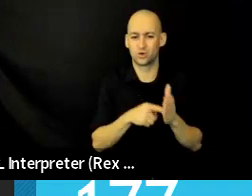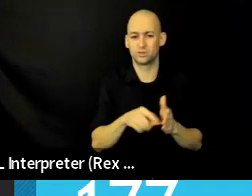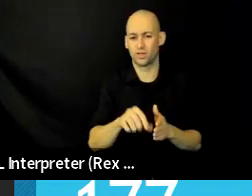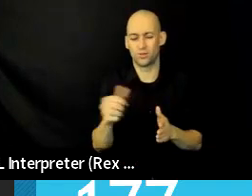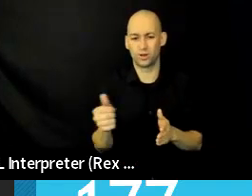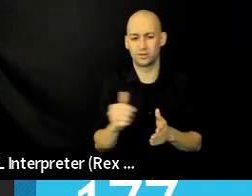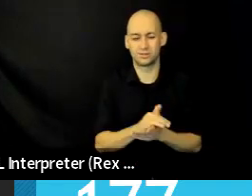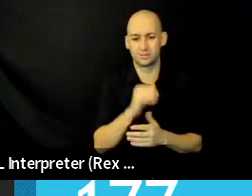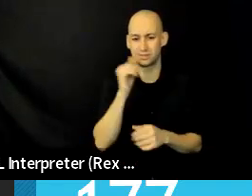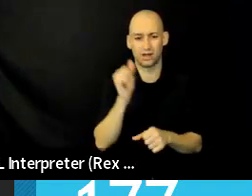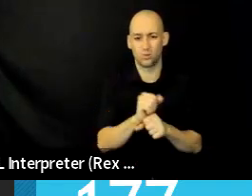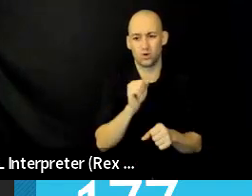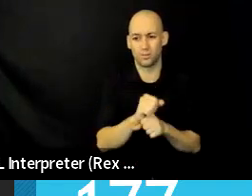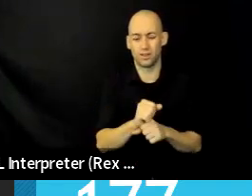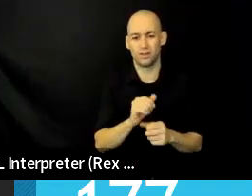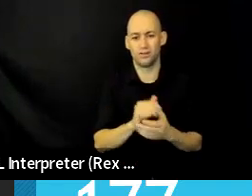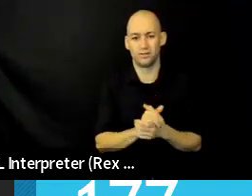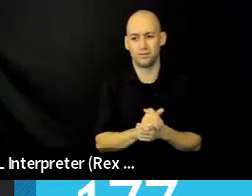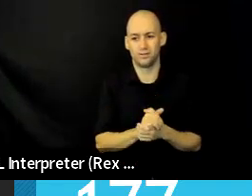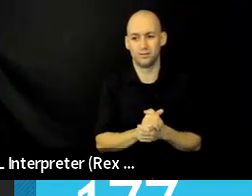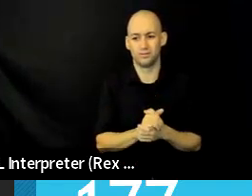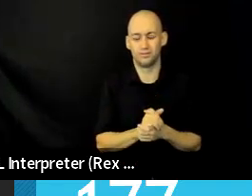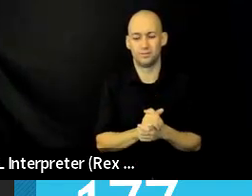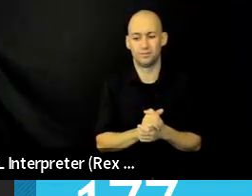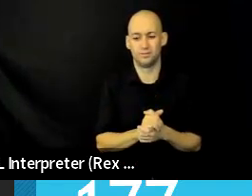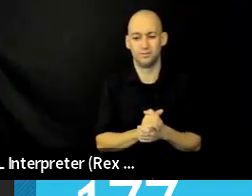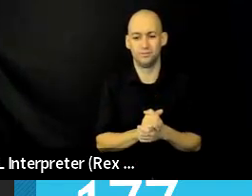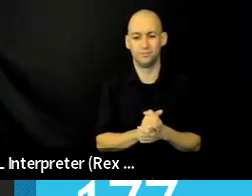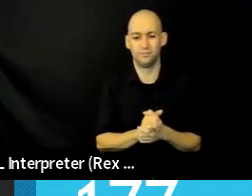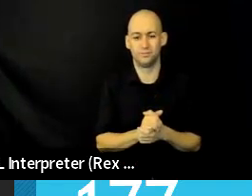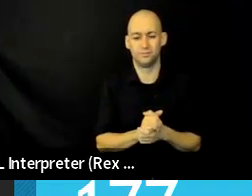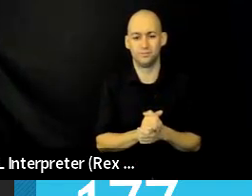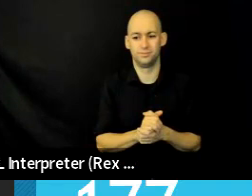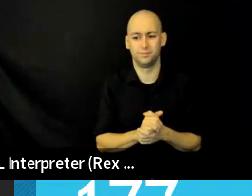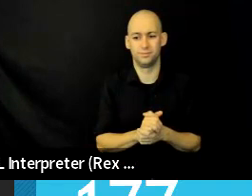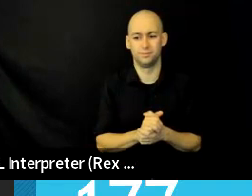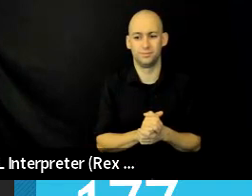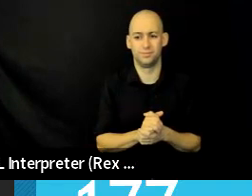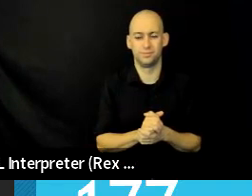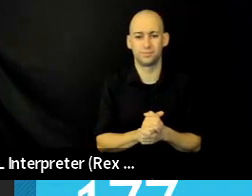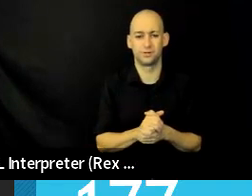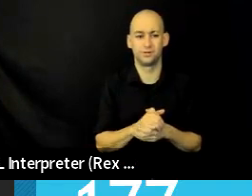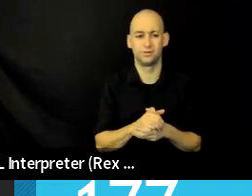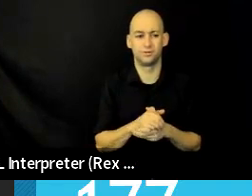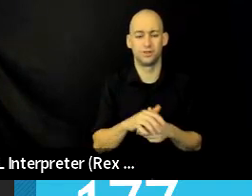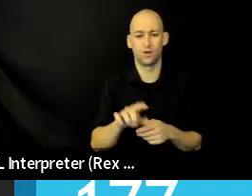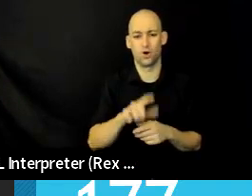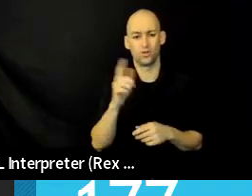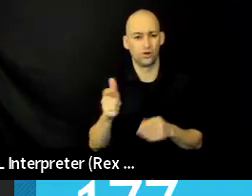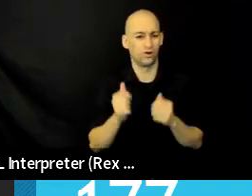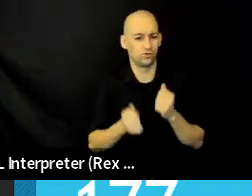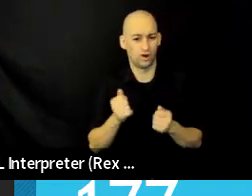not workable, and you can look at Mr. Prezati's report to find the evidence of that. The alternative